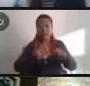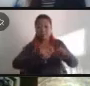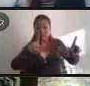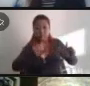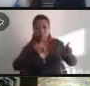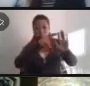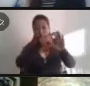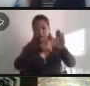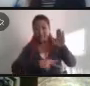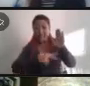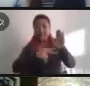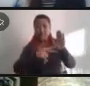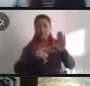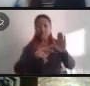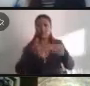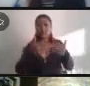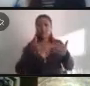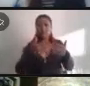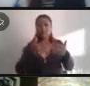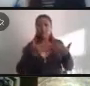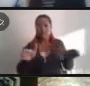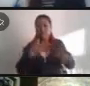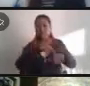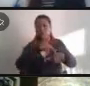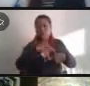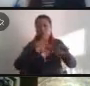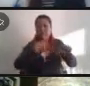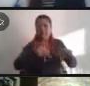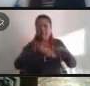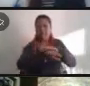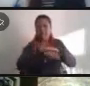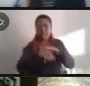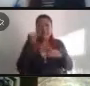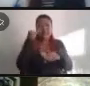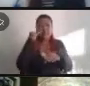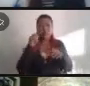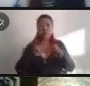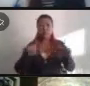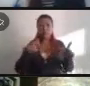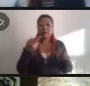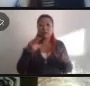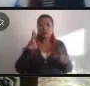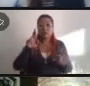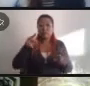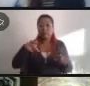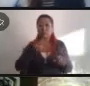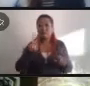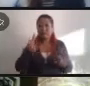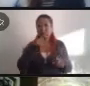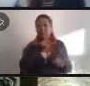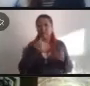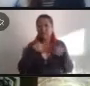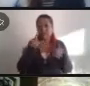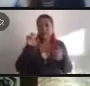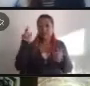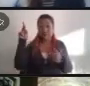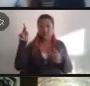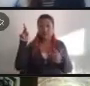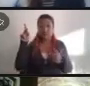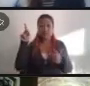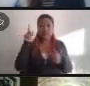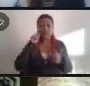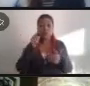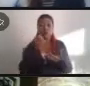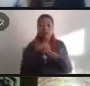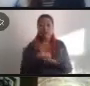them. They're publicly available. If you go to the HRP website, there are links on there to the evidence books,